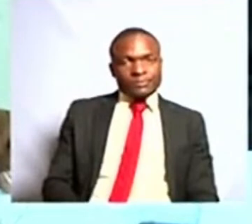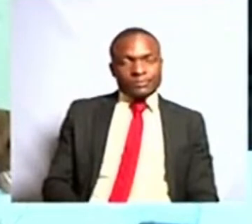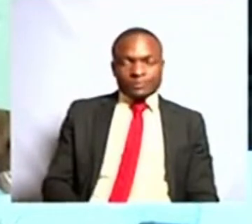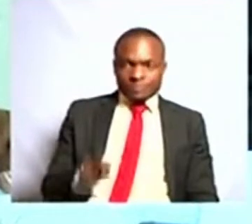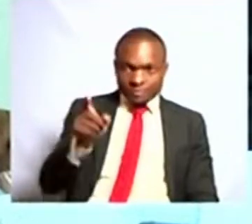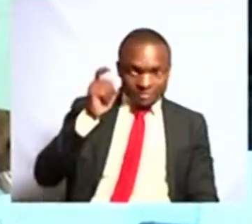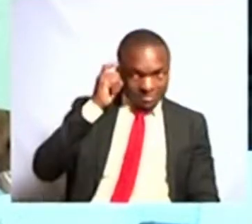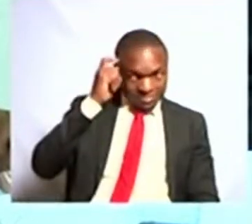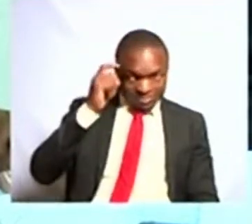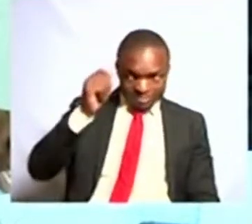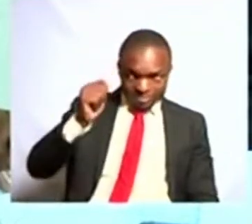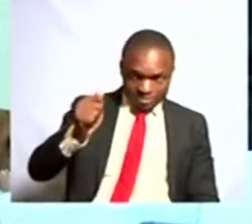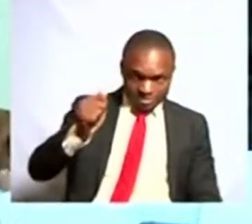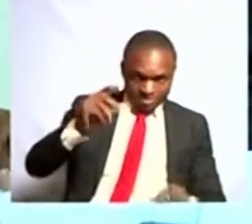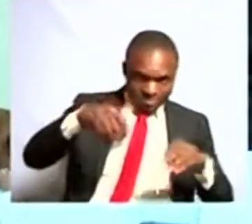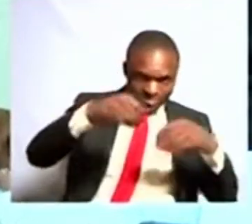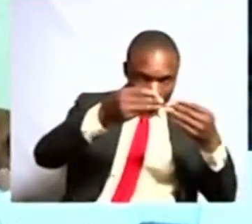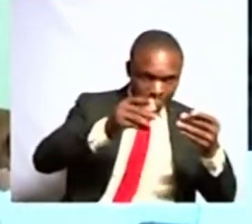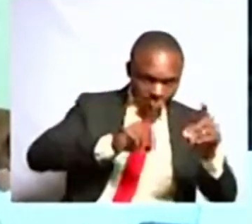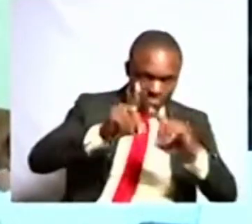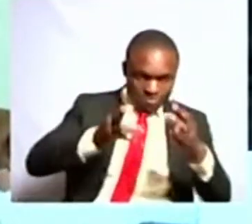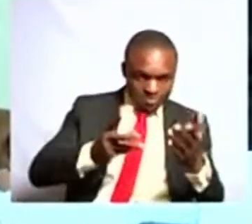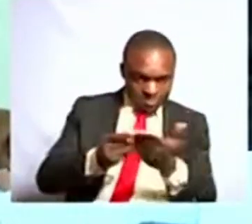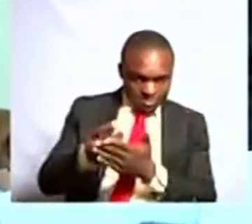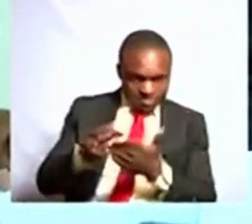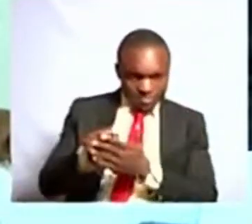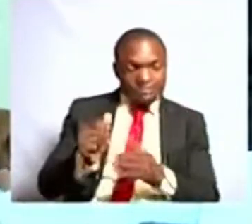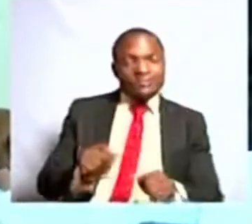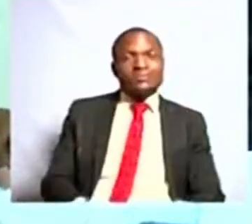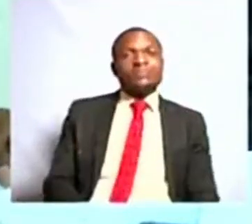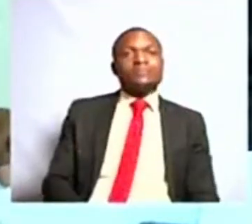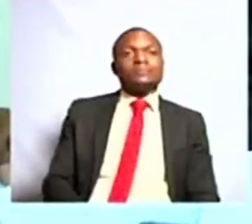I think I will refer it to Director of Finance.